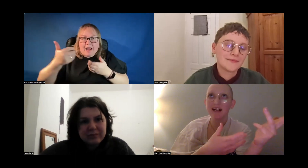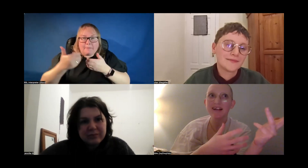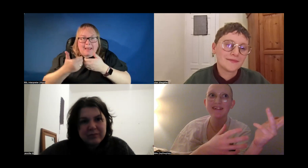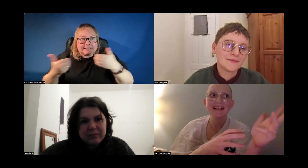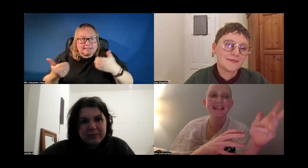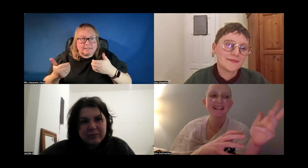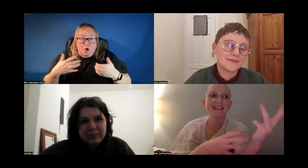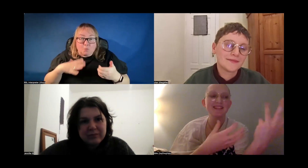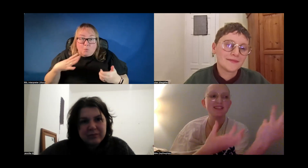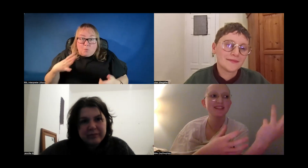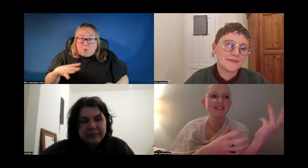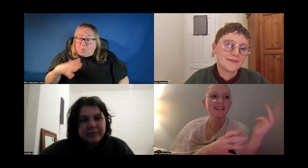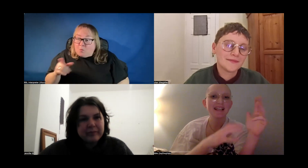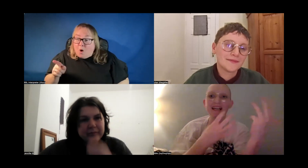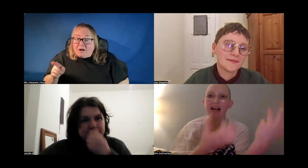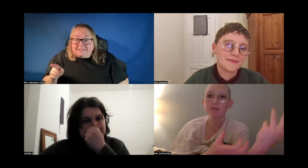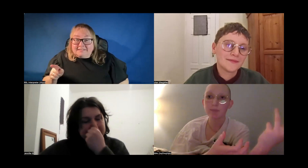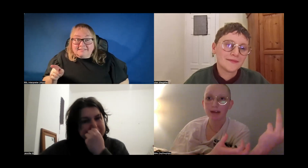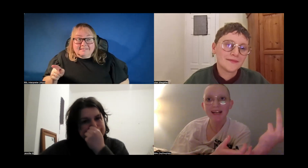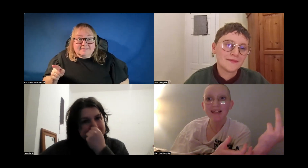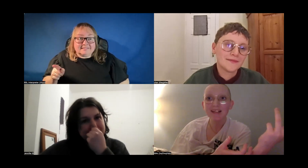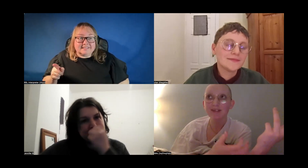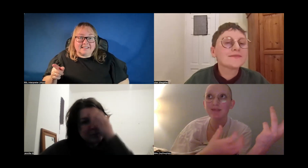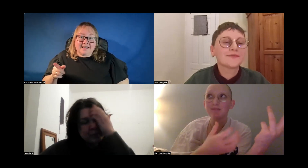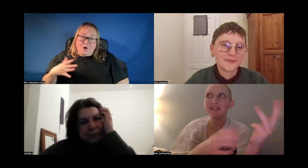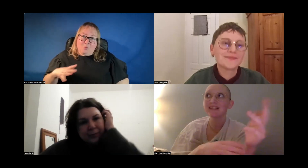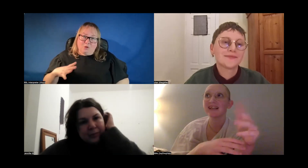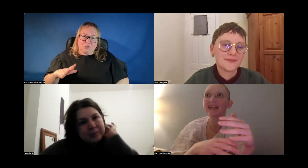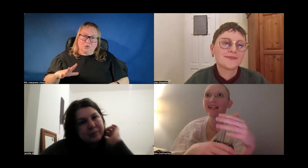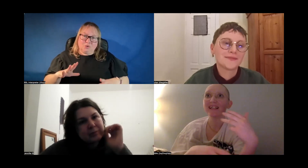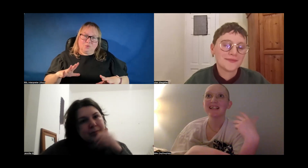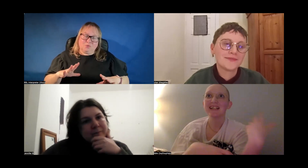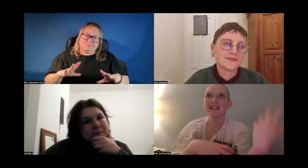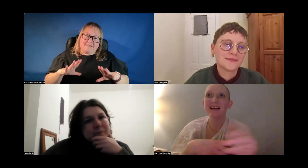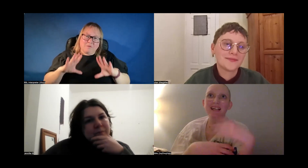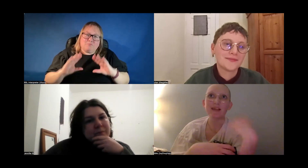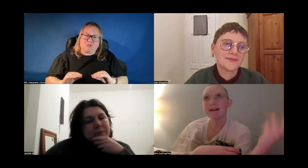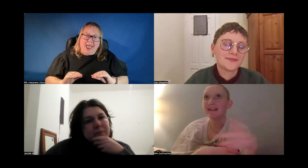you're desiring, like to like have a break from this like